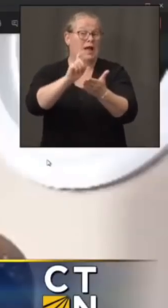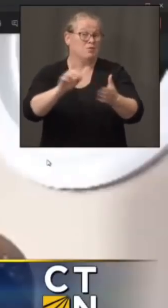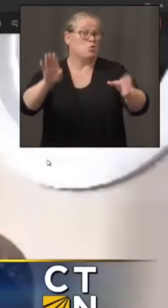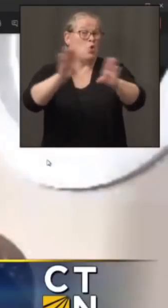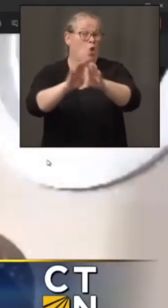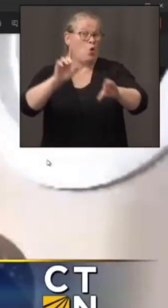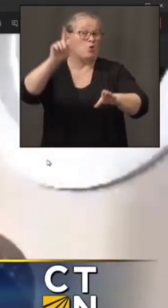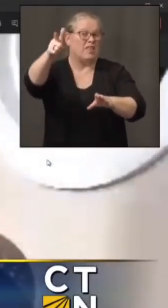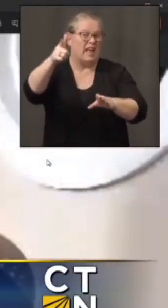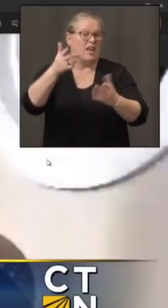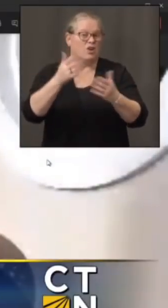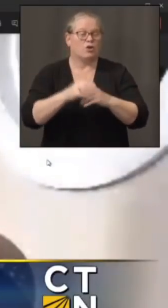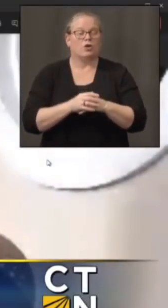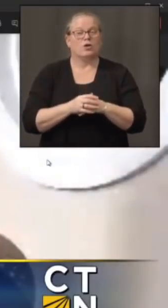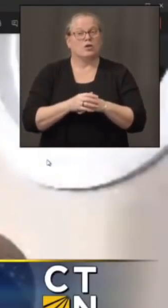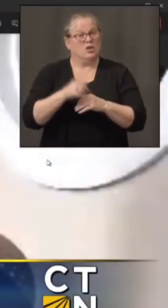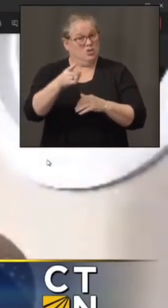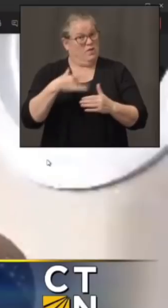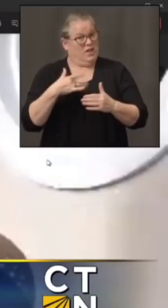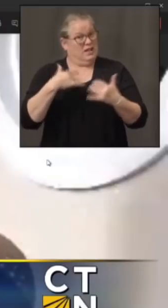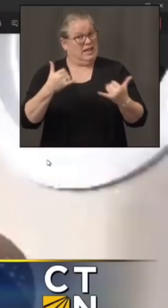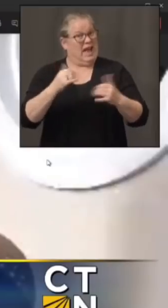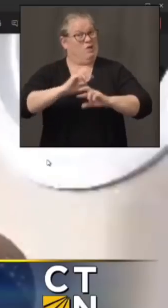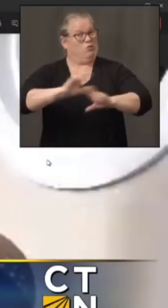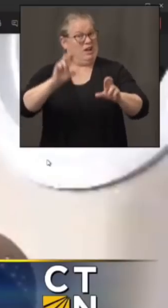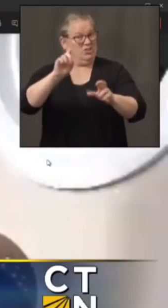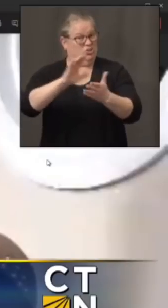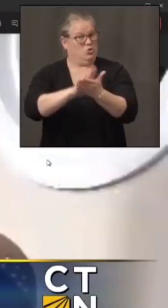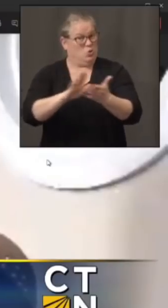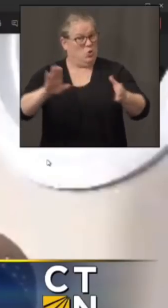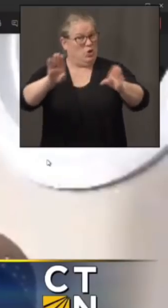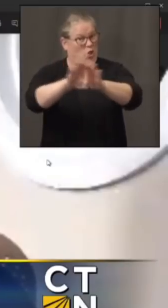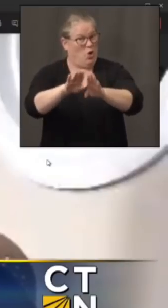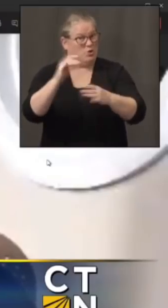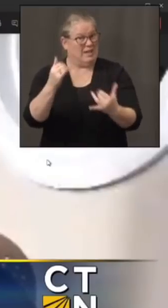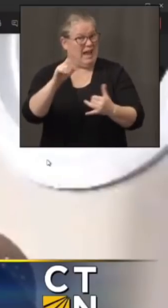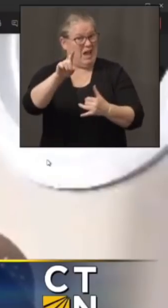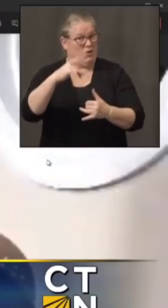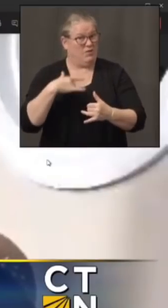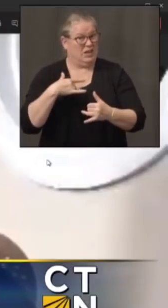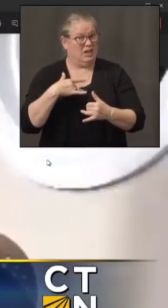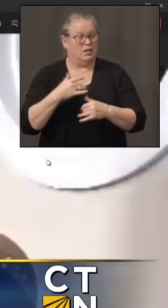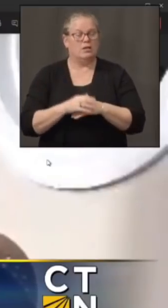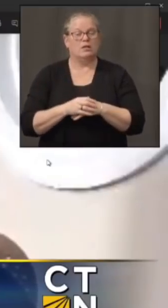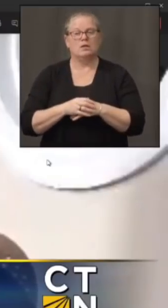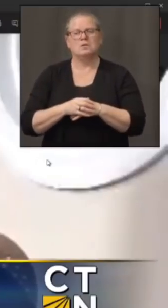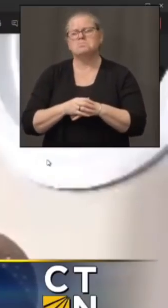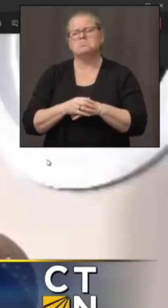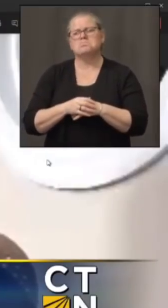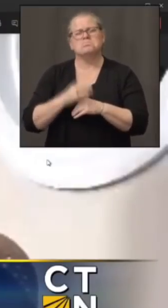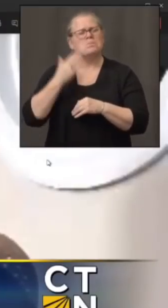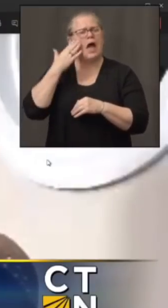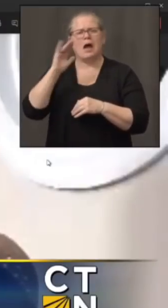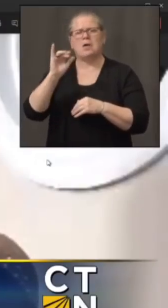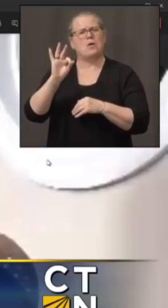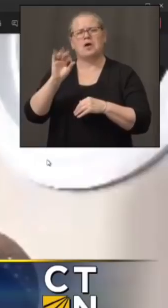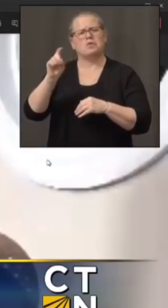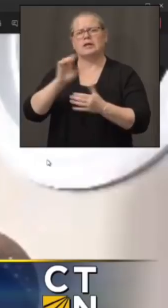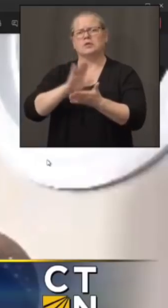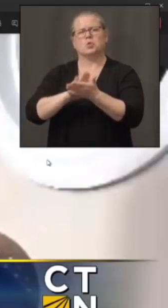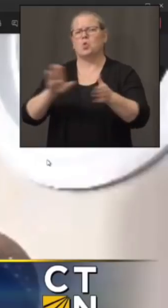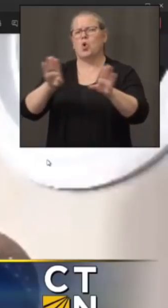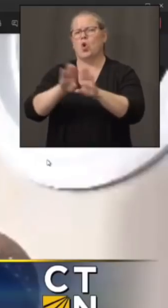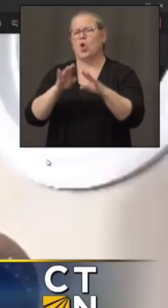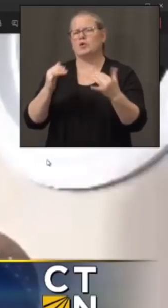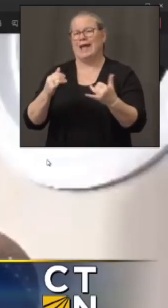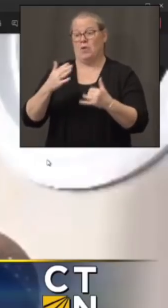right now. I mean, you're seeing rising cases in the schools. There's no question about that. In my local school district, we've had 12 cases in the last 24